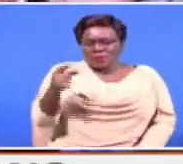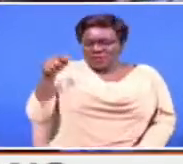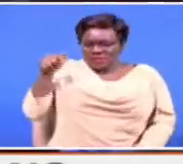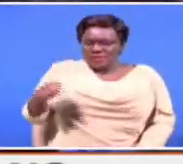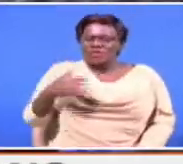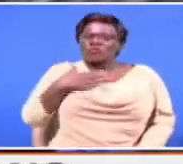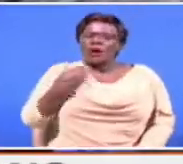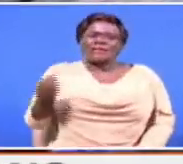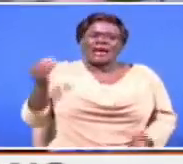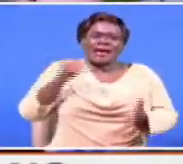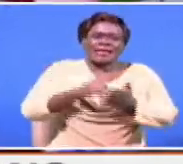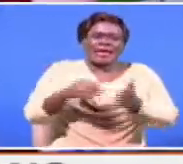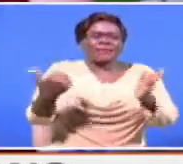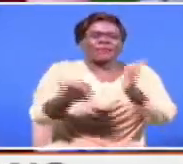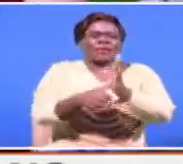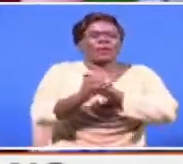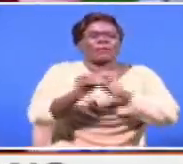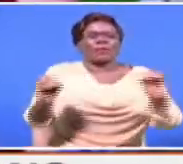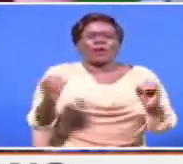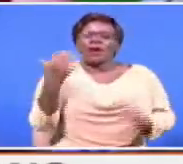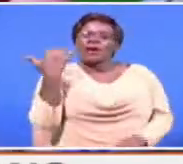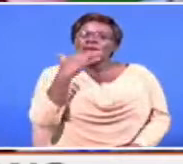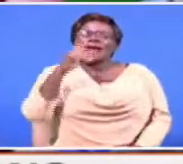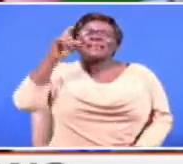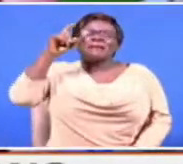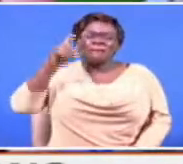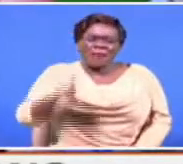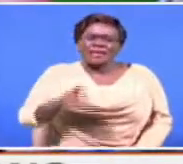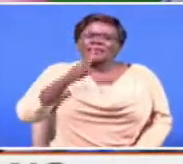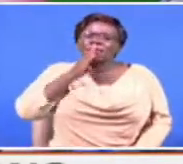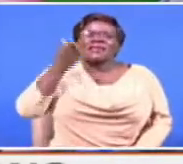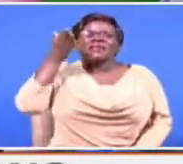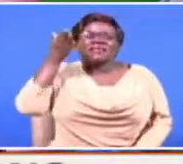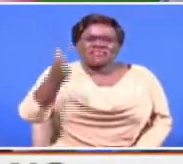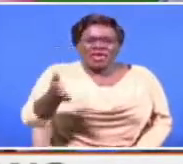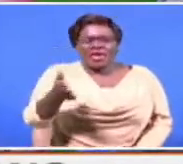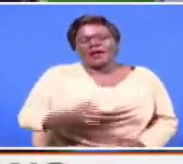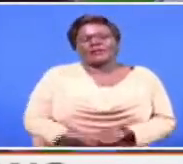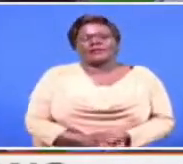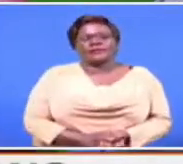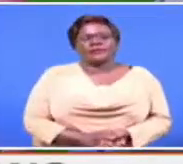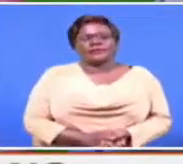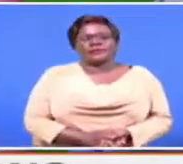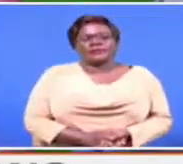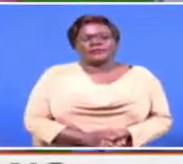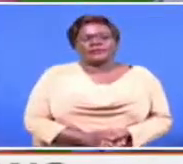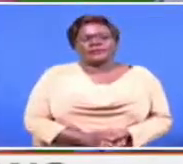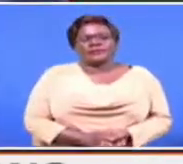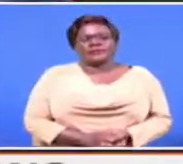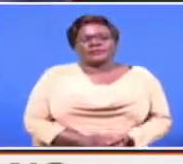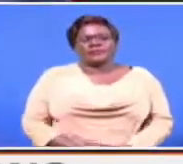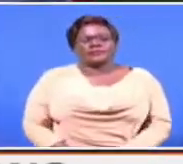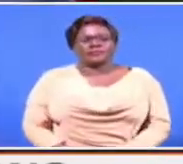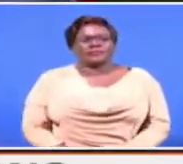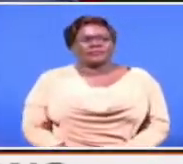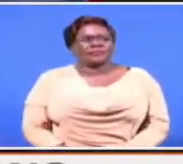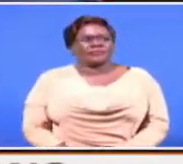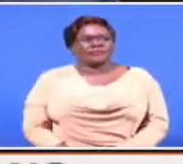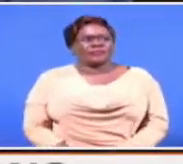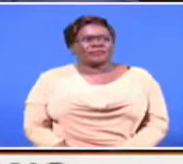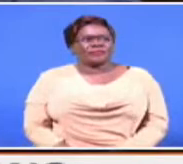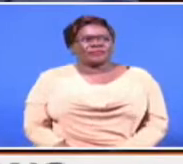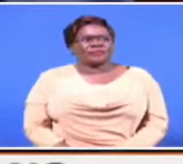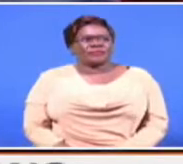Huyu hatungetaka arudie hiyo maneno. Rigathi wa Gachagua, tuensure yako karibu na anything happening kwa hii mpango. They can only